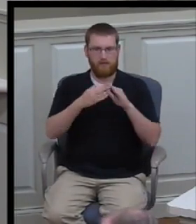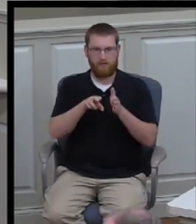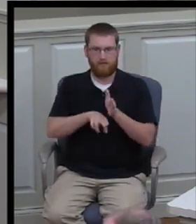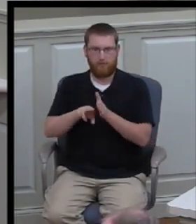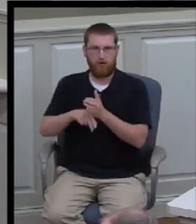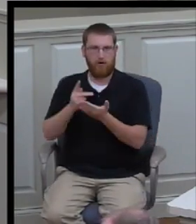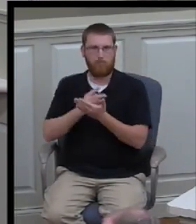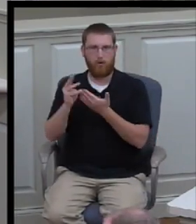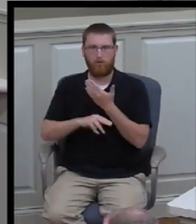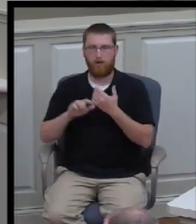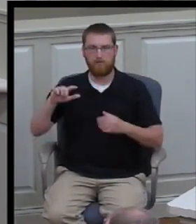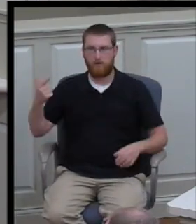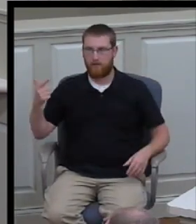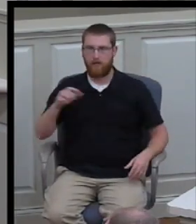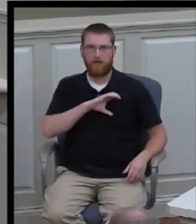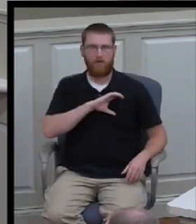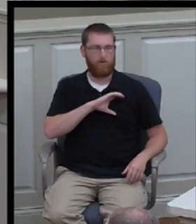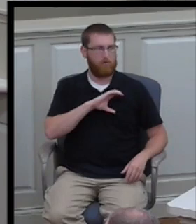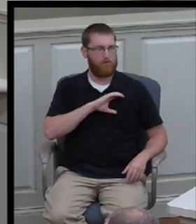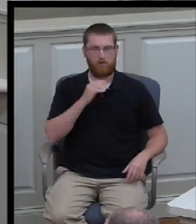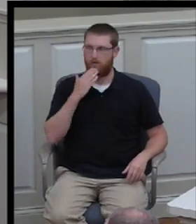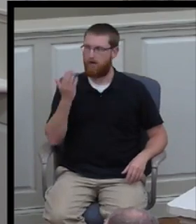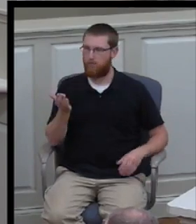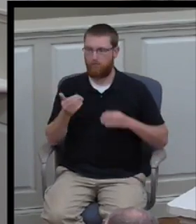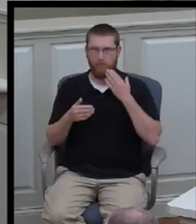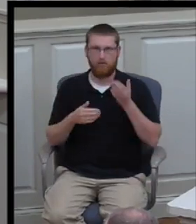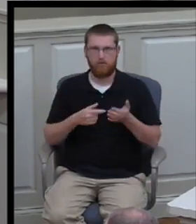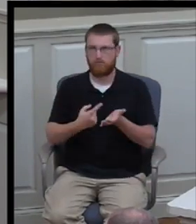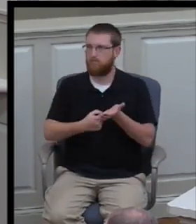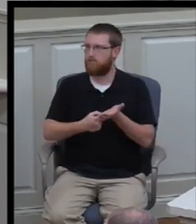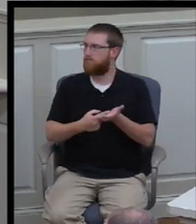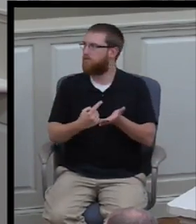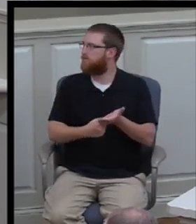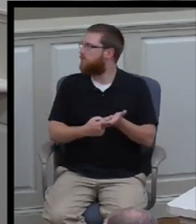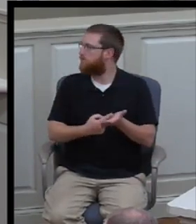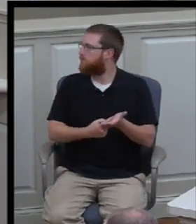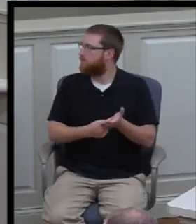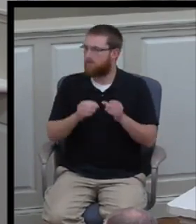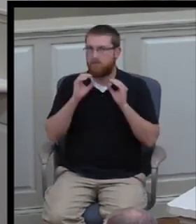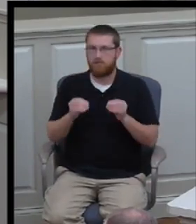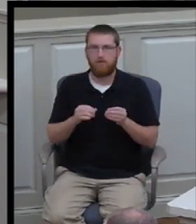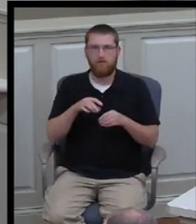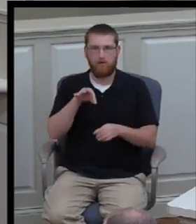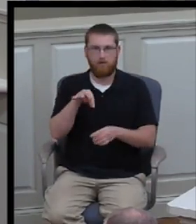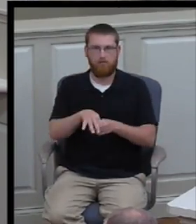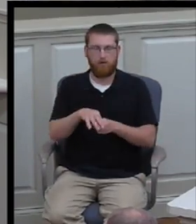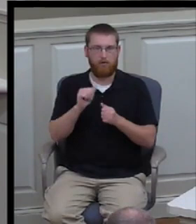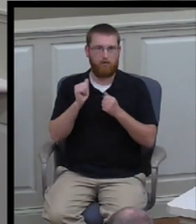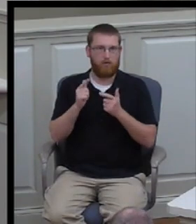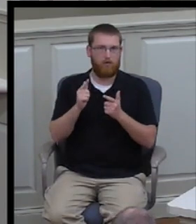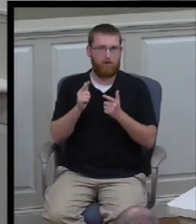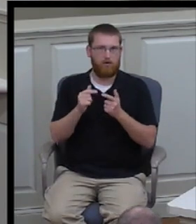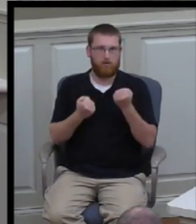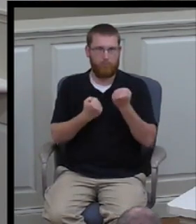Commissioner Atkins. How about a second? Second? Commissioner Cottle, discussion? All in favor of the motion, say aye.